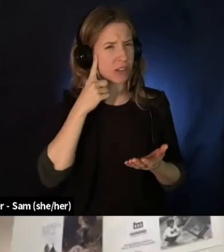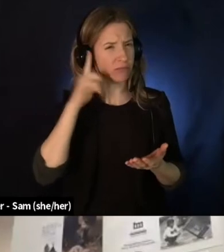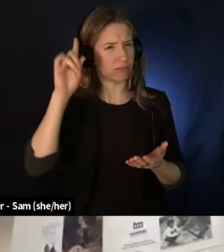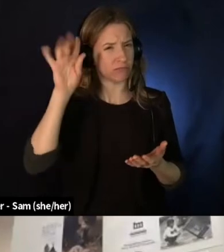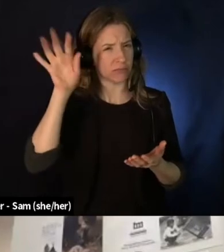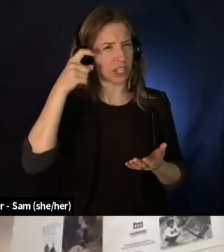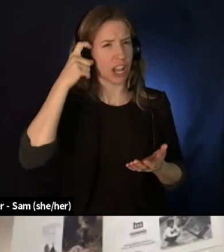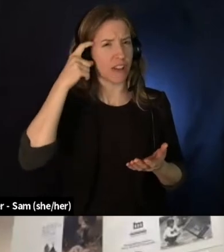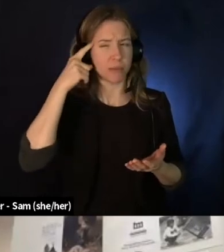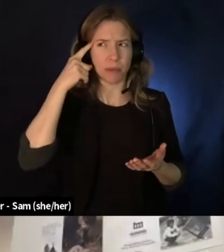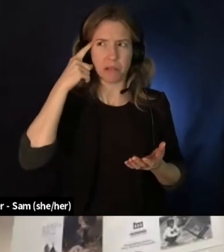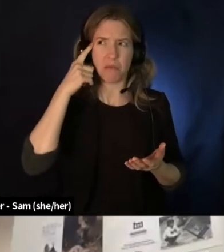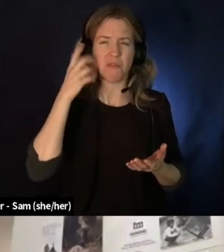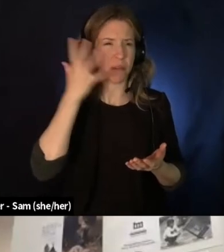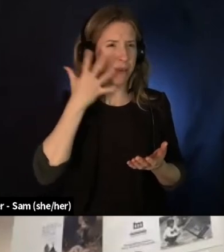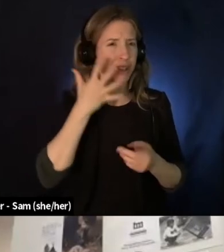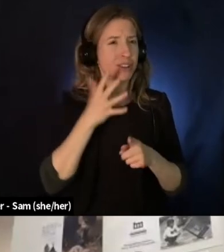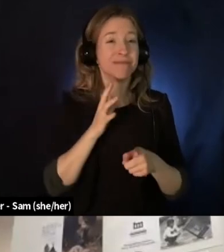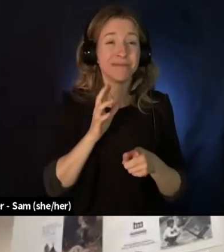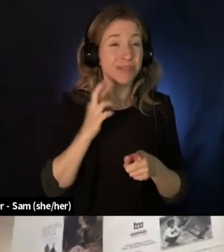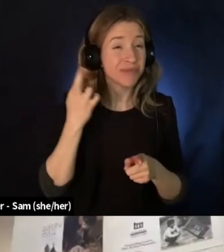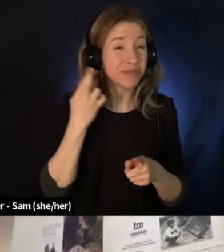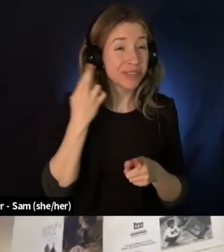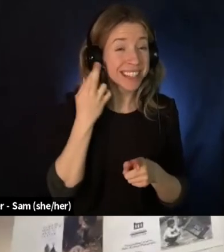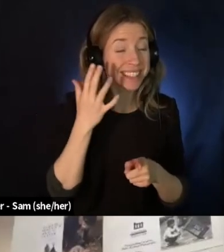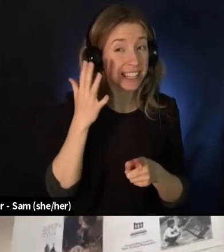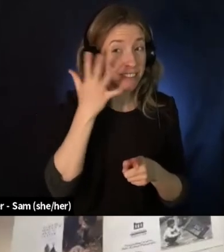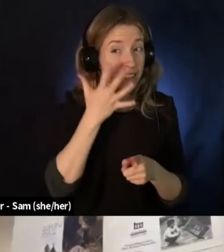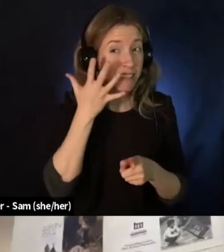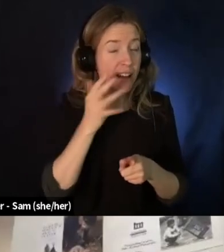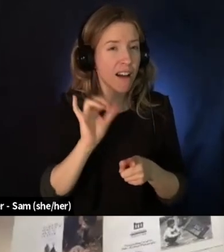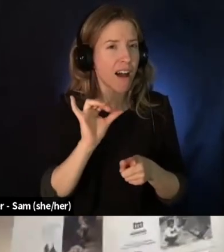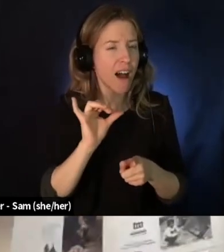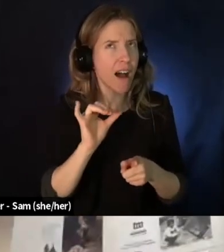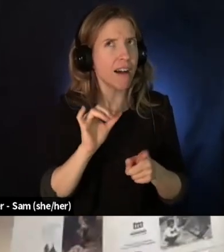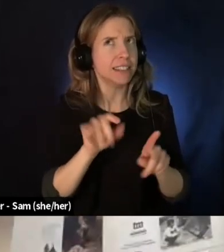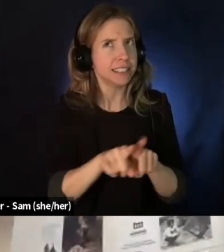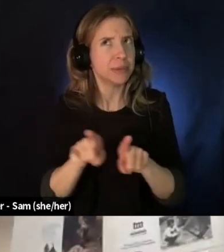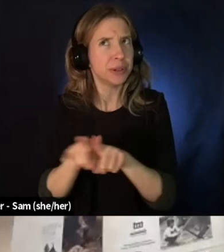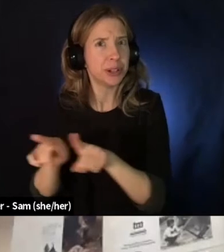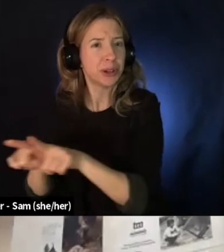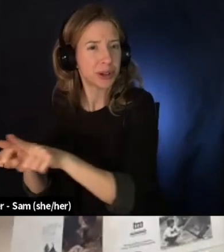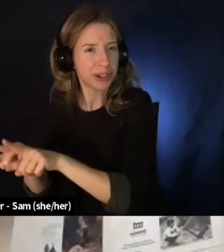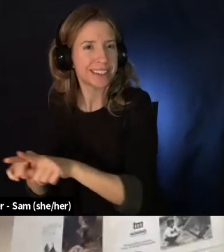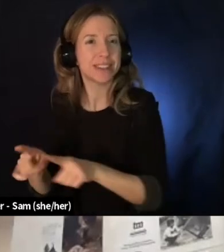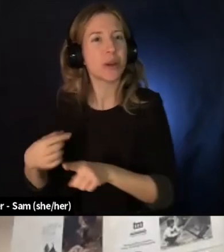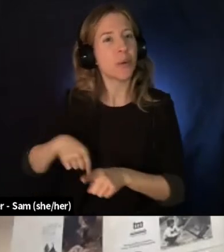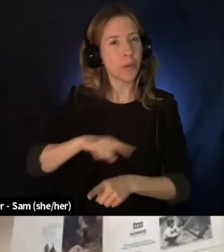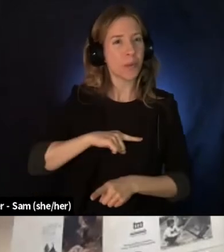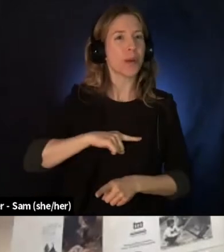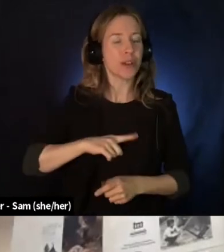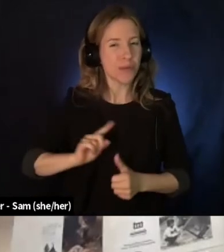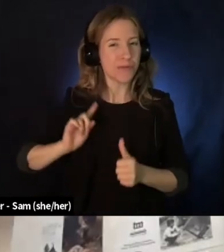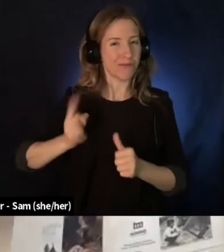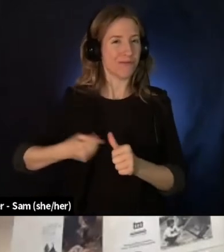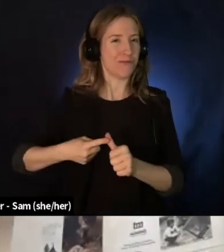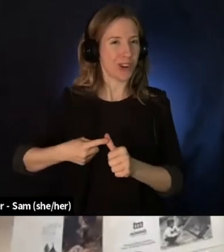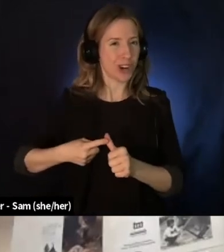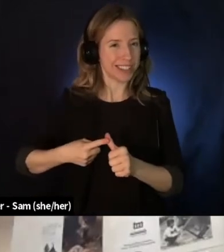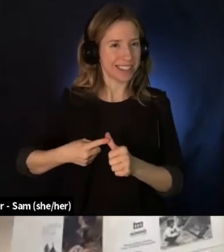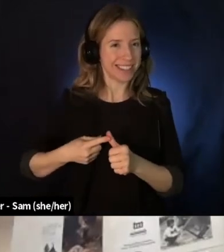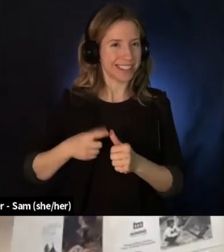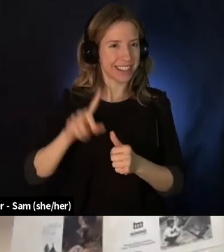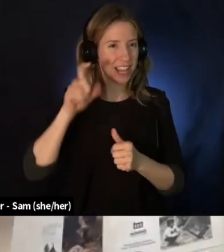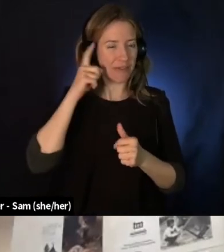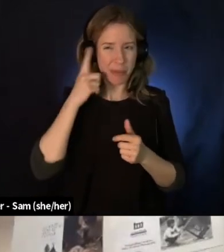world. We, on this, our mother turtle, were here to provide